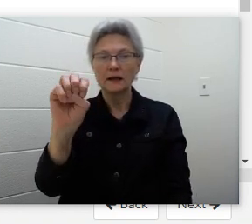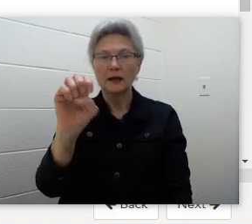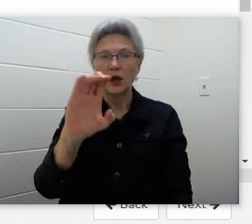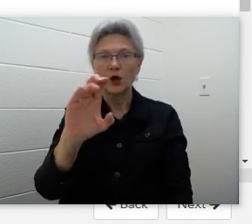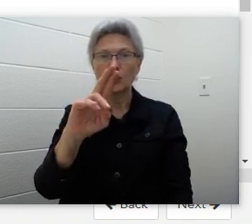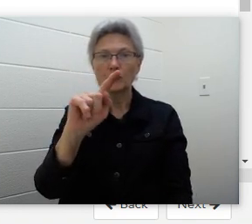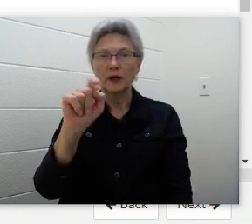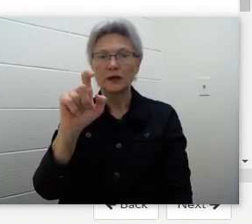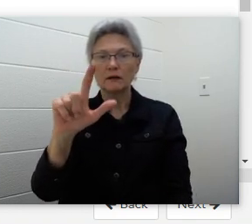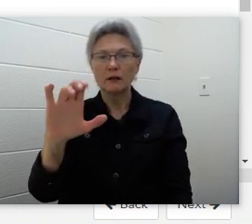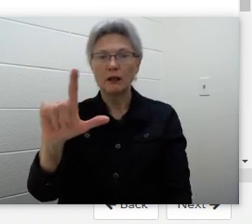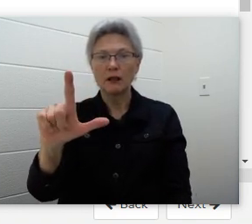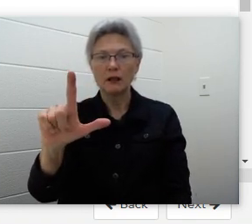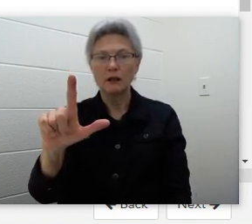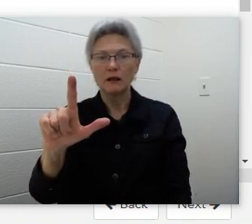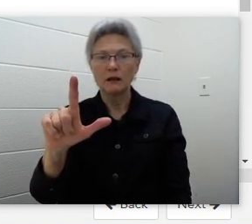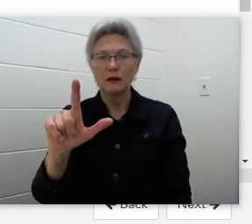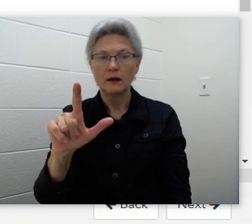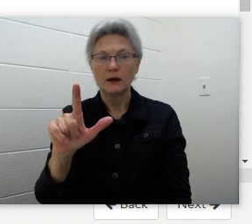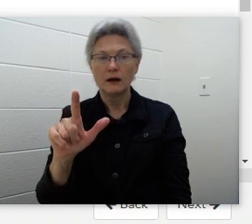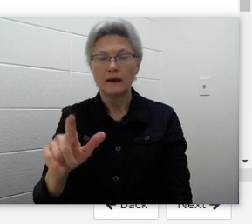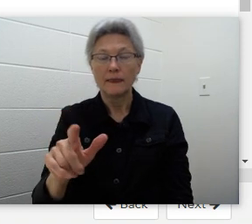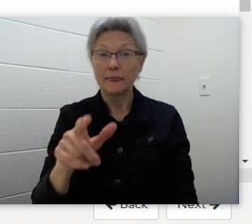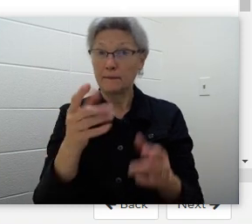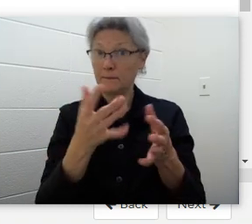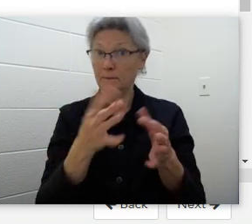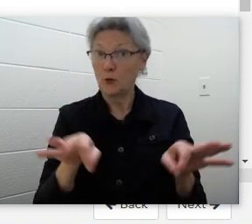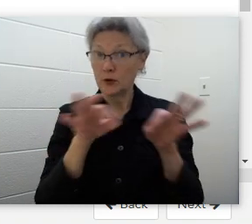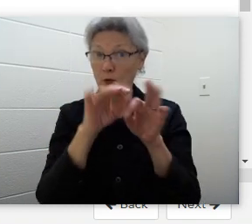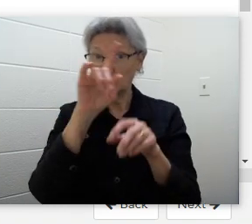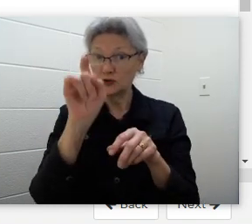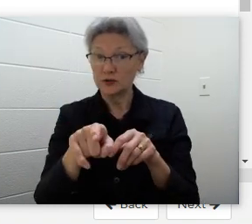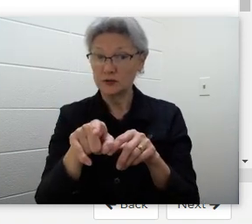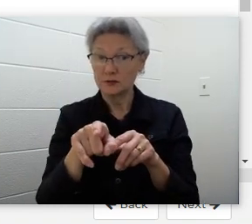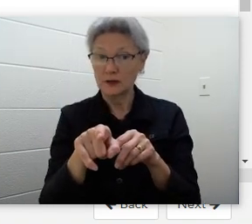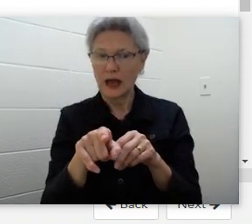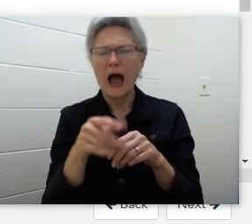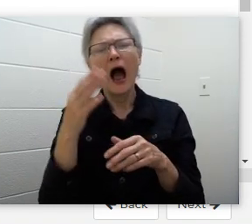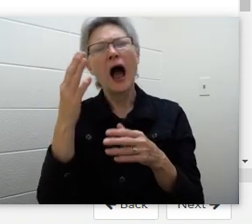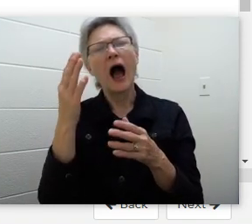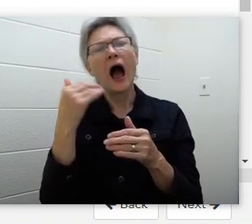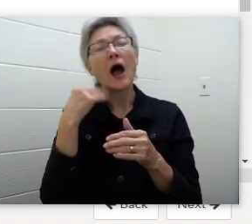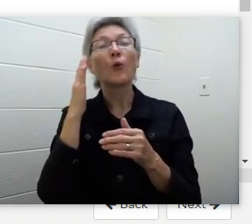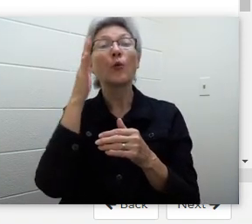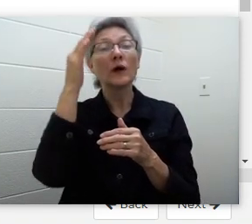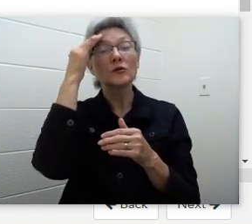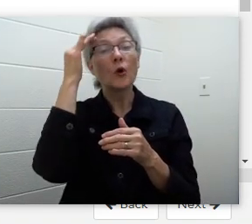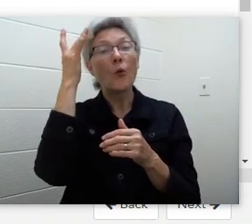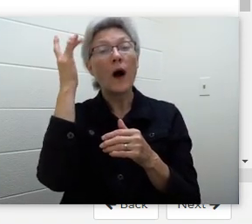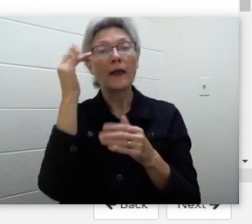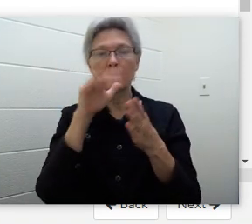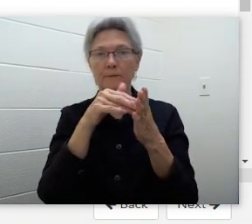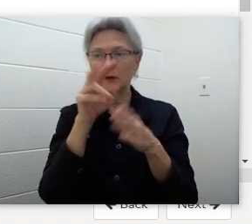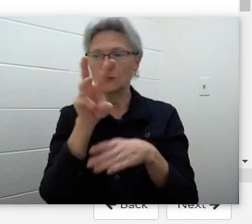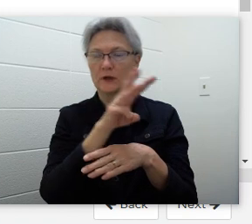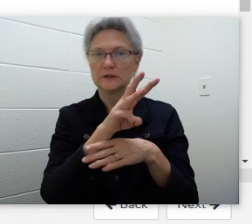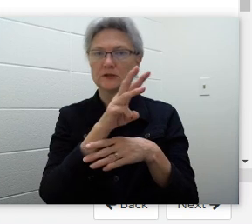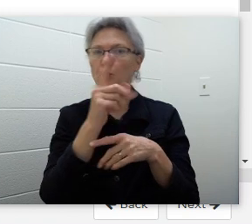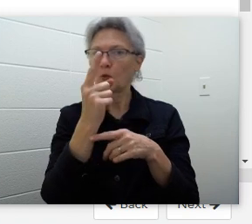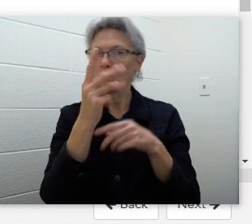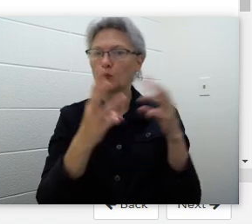Critical. Unlock the big question. I will know why the Midwest is one of the world's most important